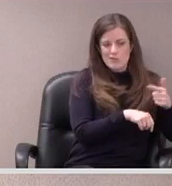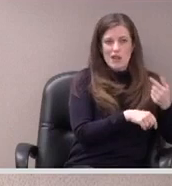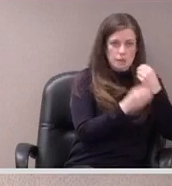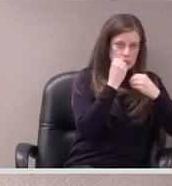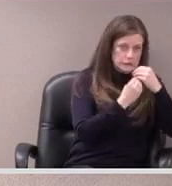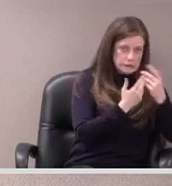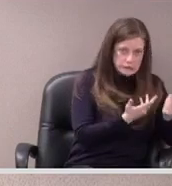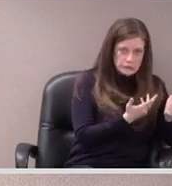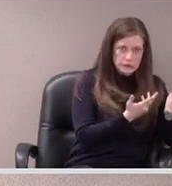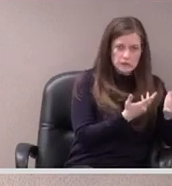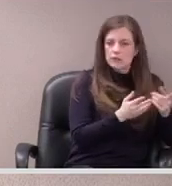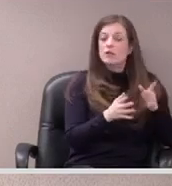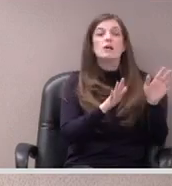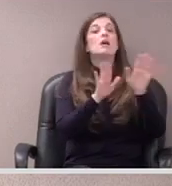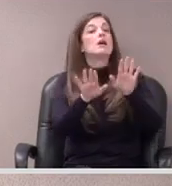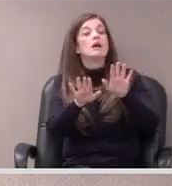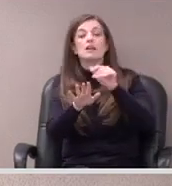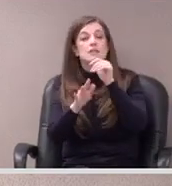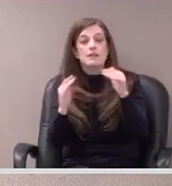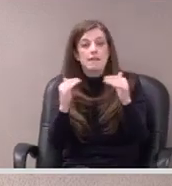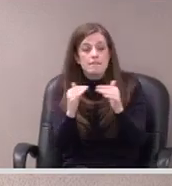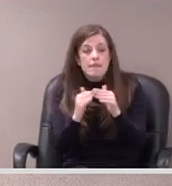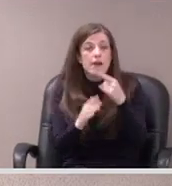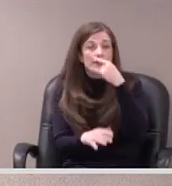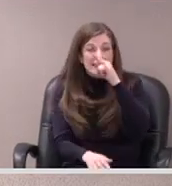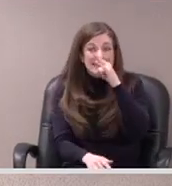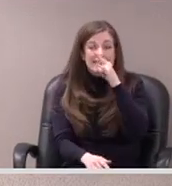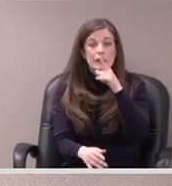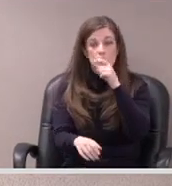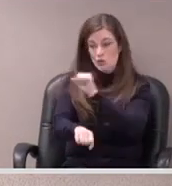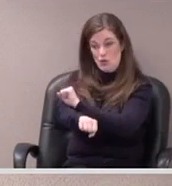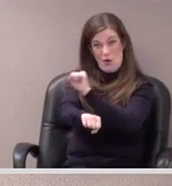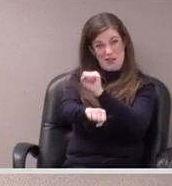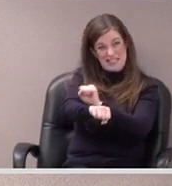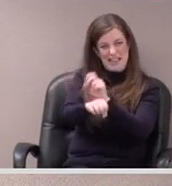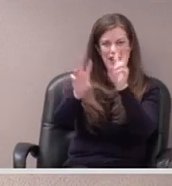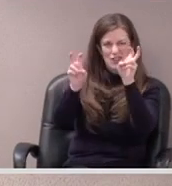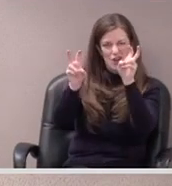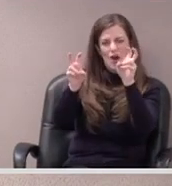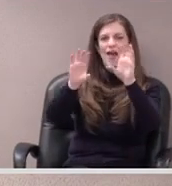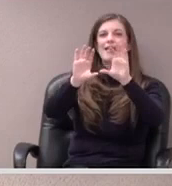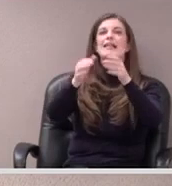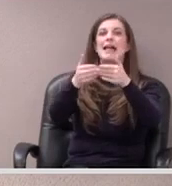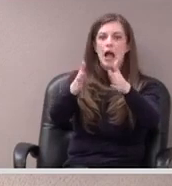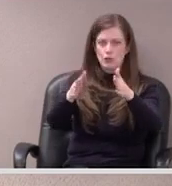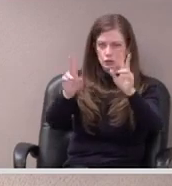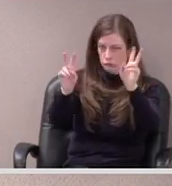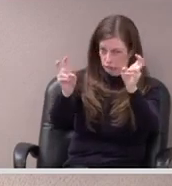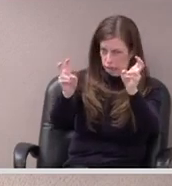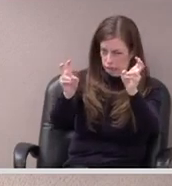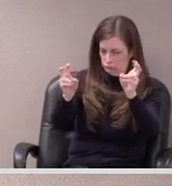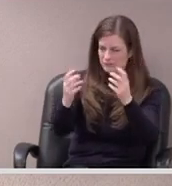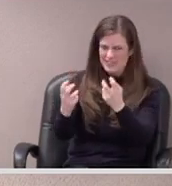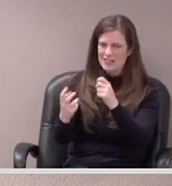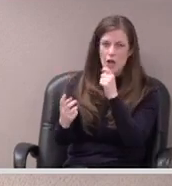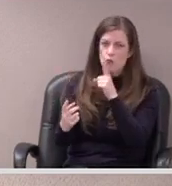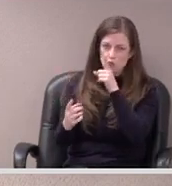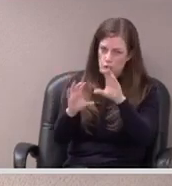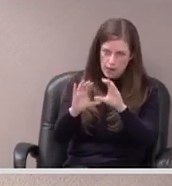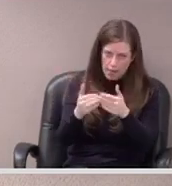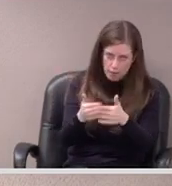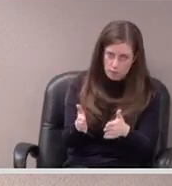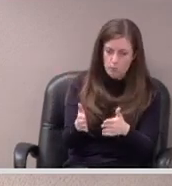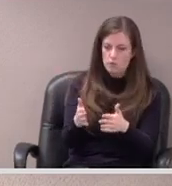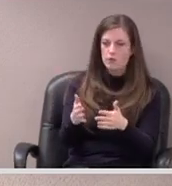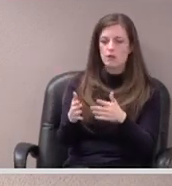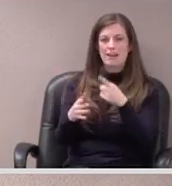able to eat. It's unfair to the kids that are on the stage in this classroom, and I use that in air quotes because it's not really a classroom, and